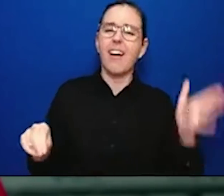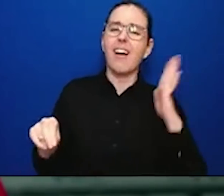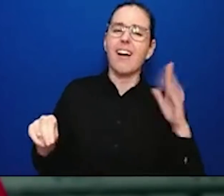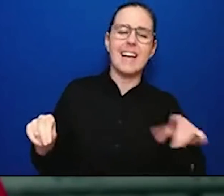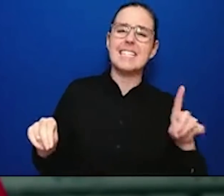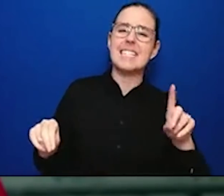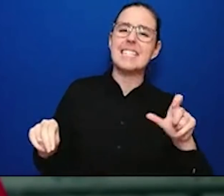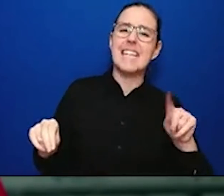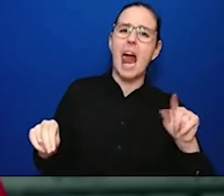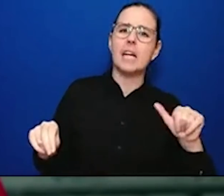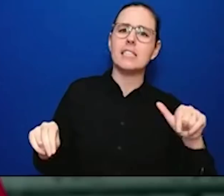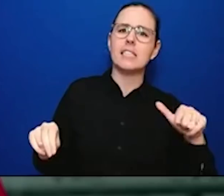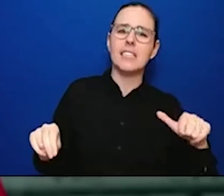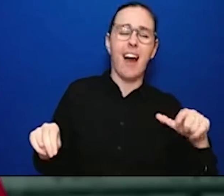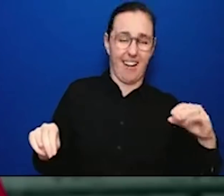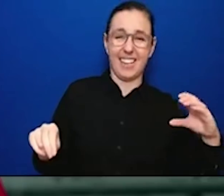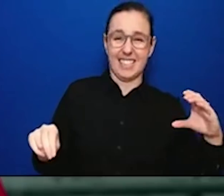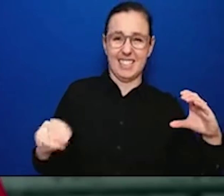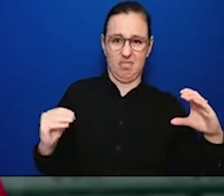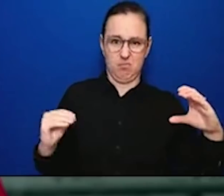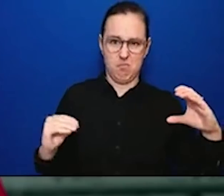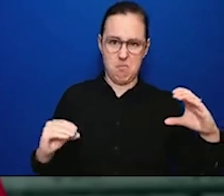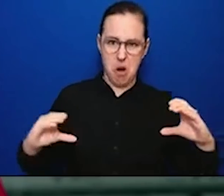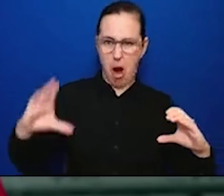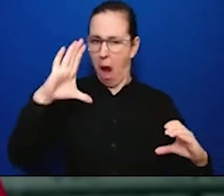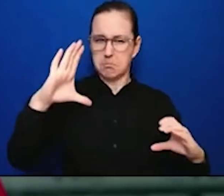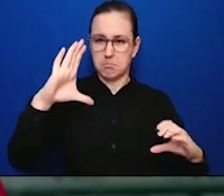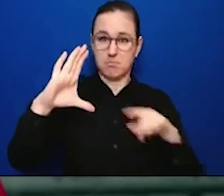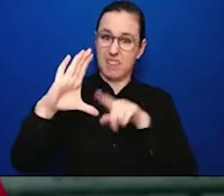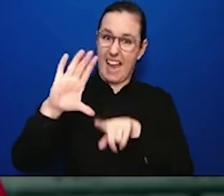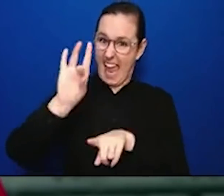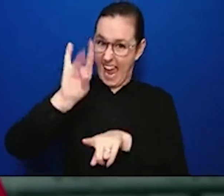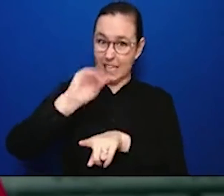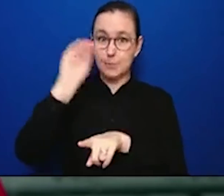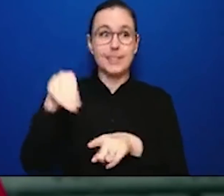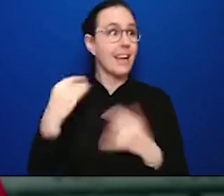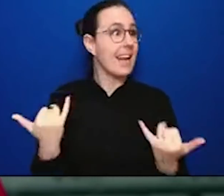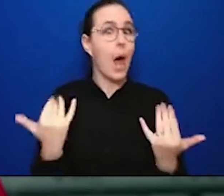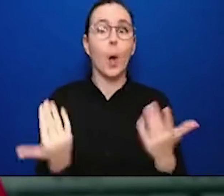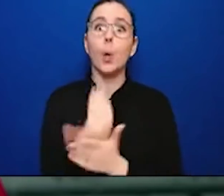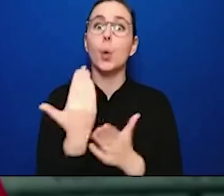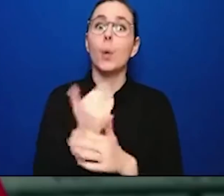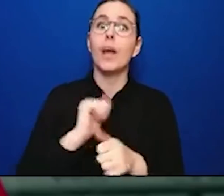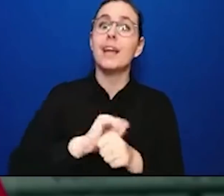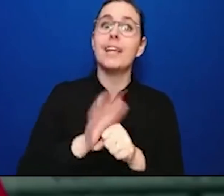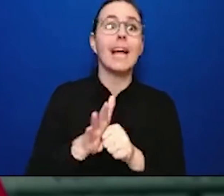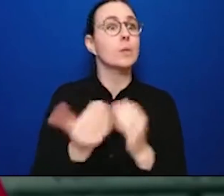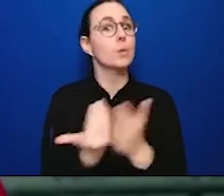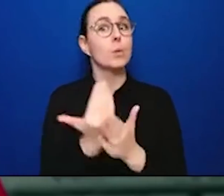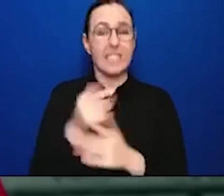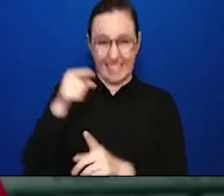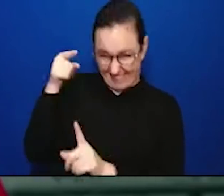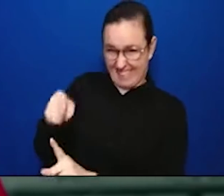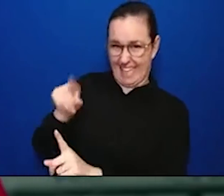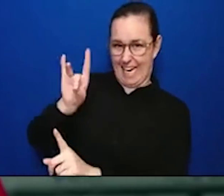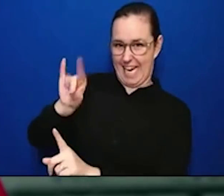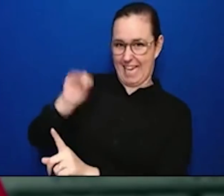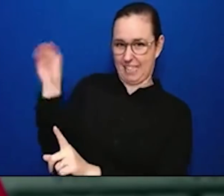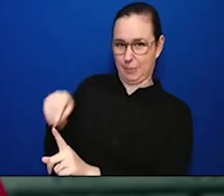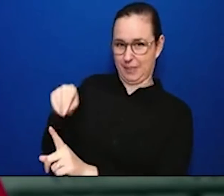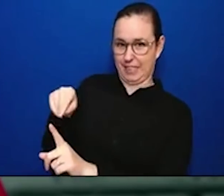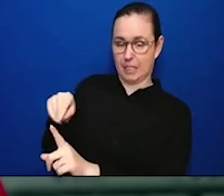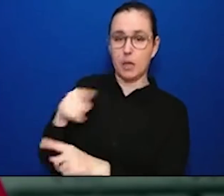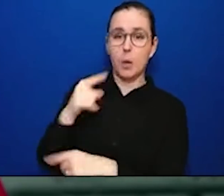of the new cases that we're seeing across British Columbia. It varies slightly in the north where it's not quite that high